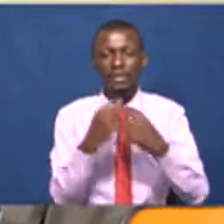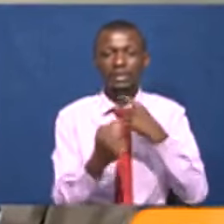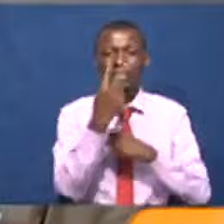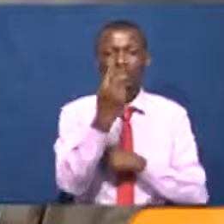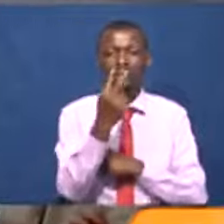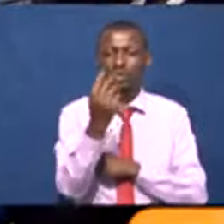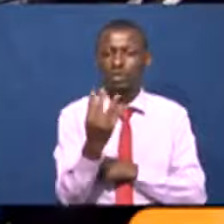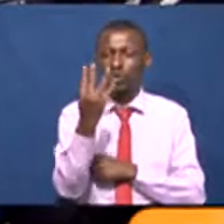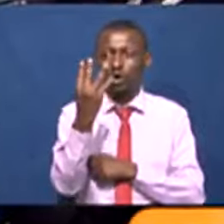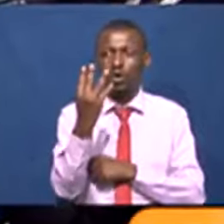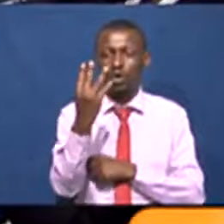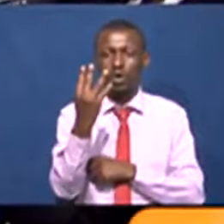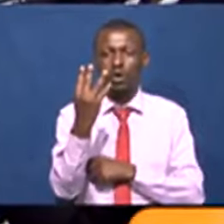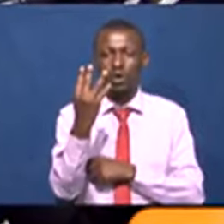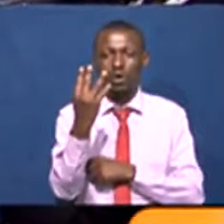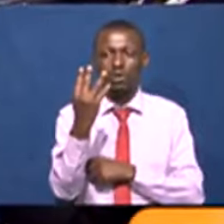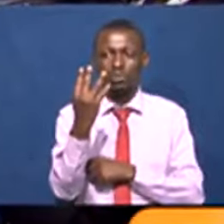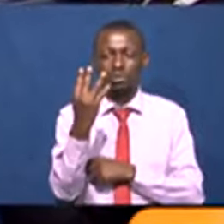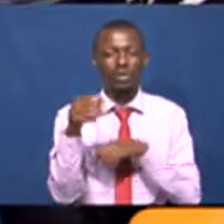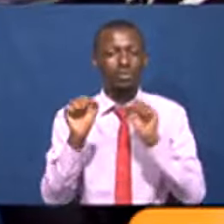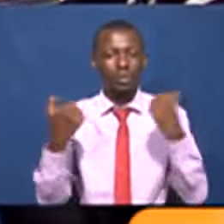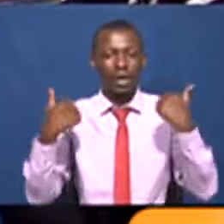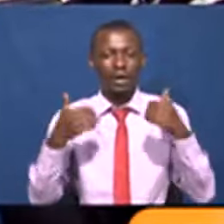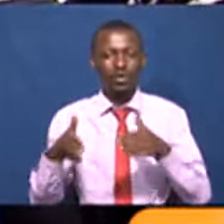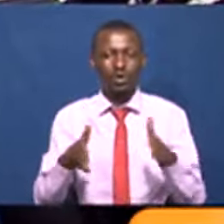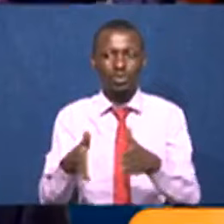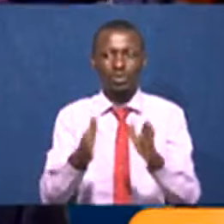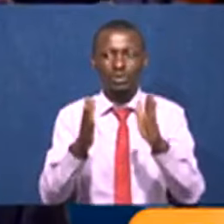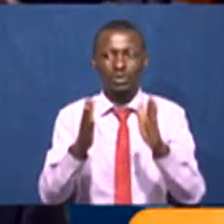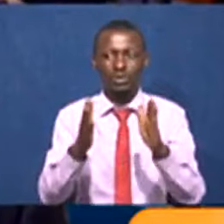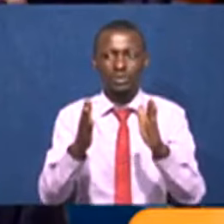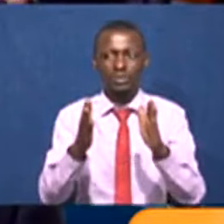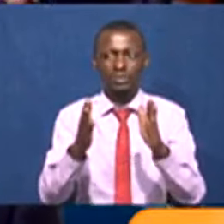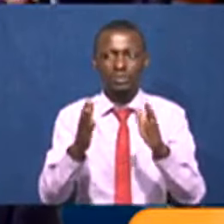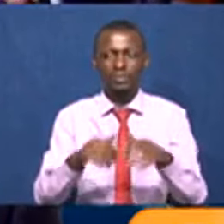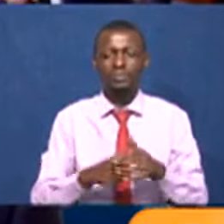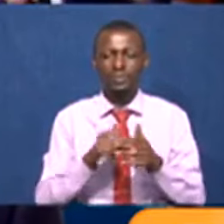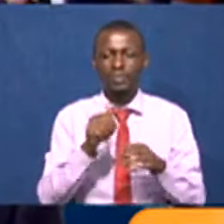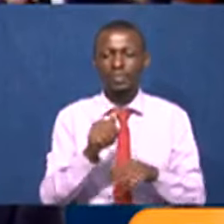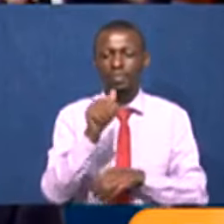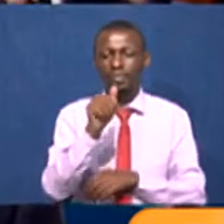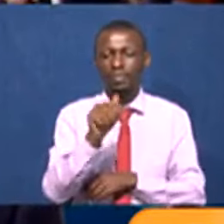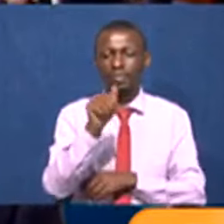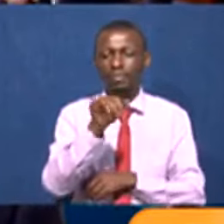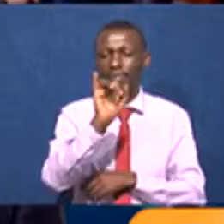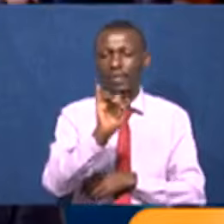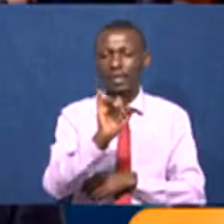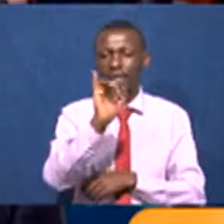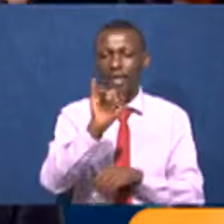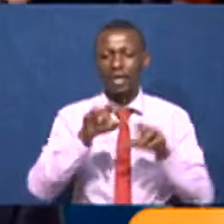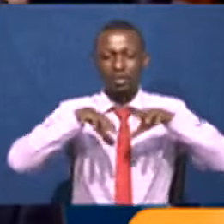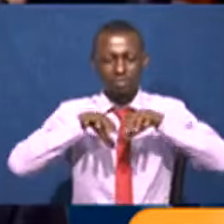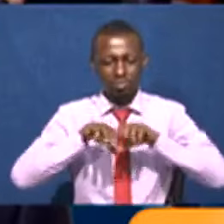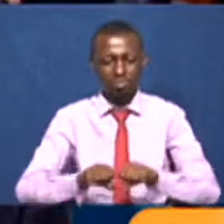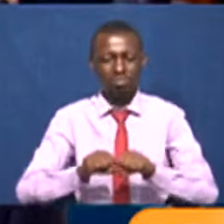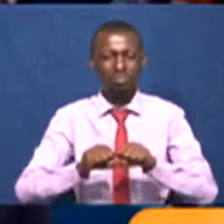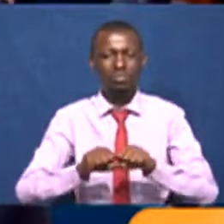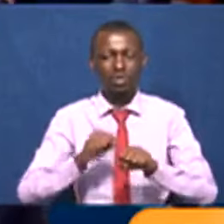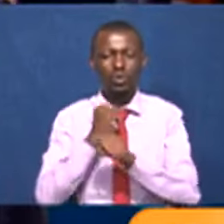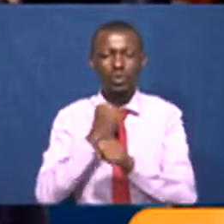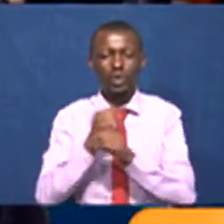2024, I can see that the clouds are opening for me. The use of AI is really taking over the human intervention. Of course,